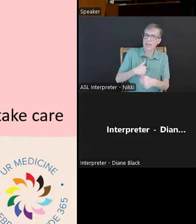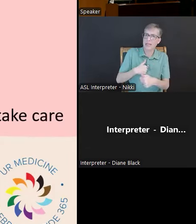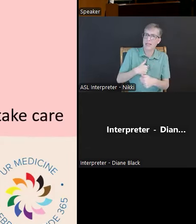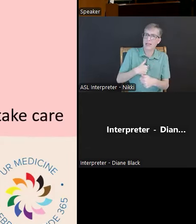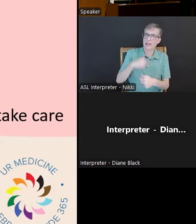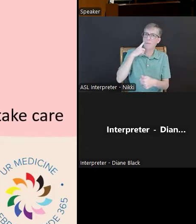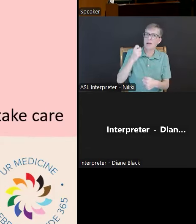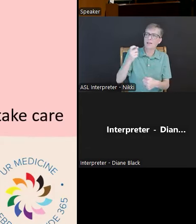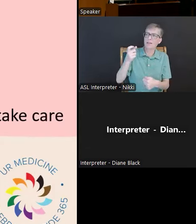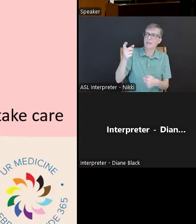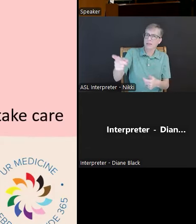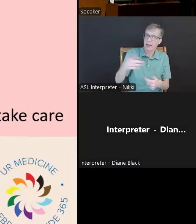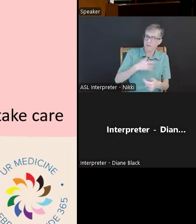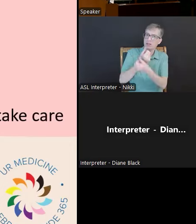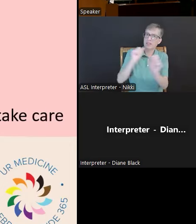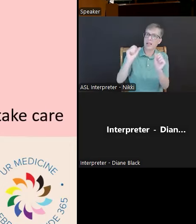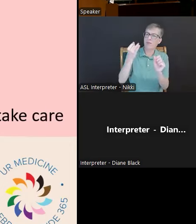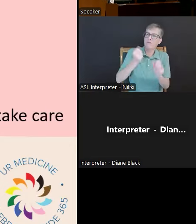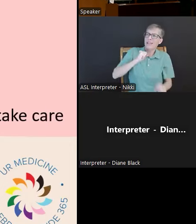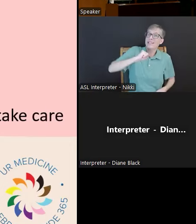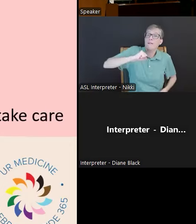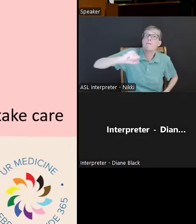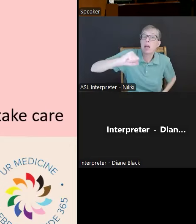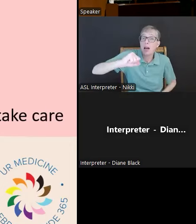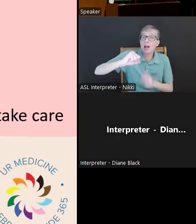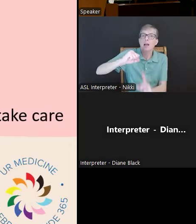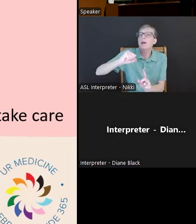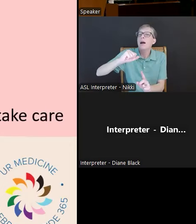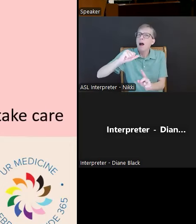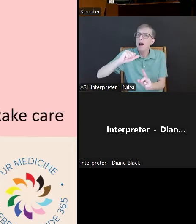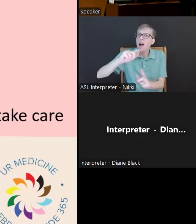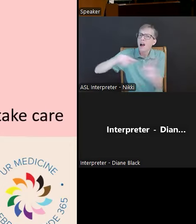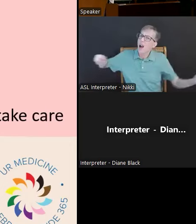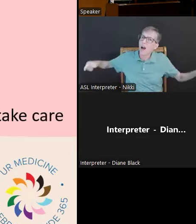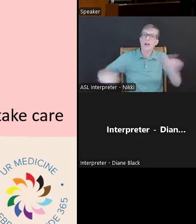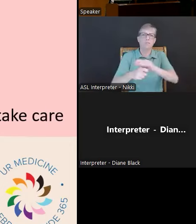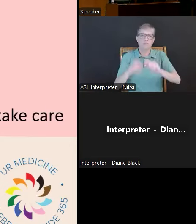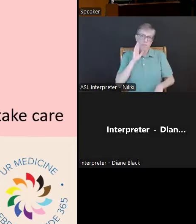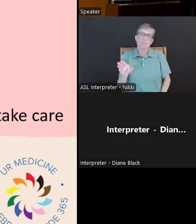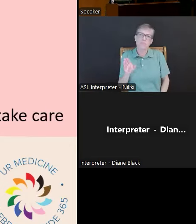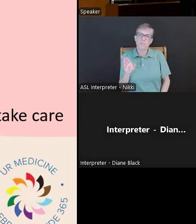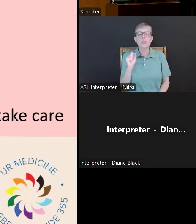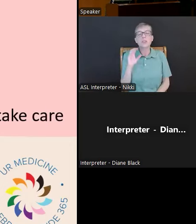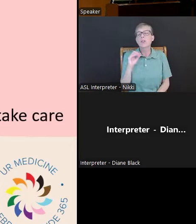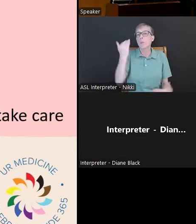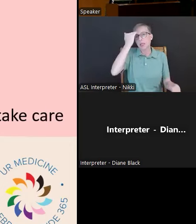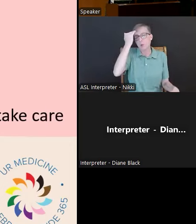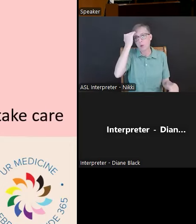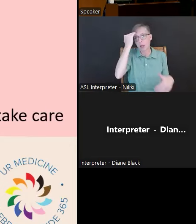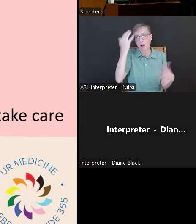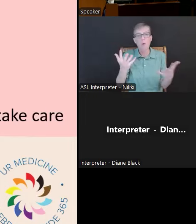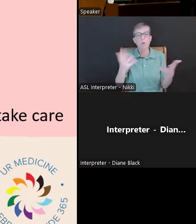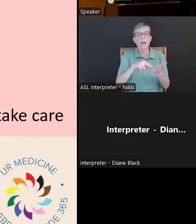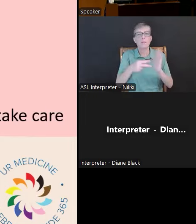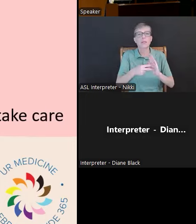white woman that we're like annoyed with. So I think part of it too is just being aware of what does it mean when we're